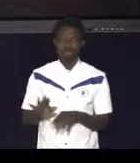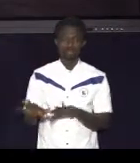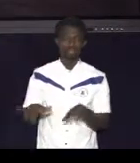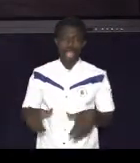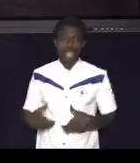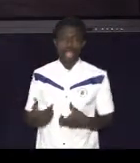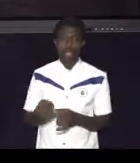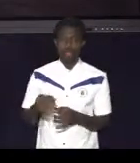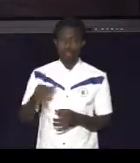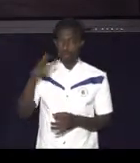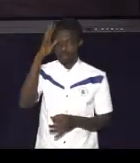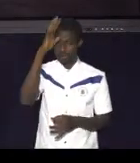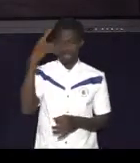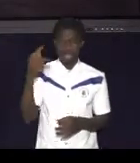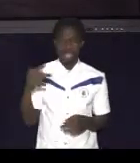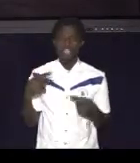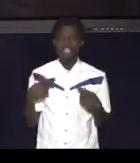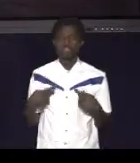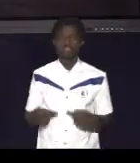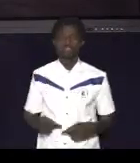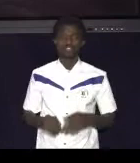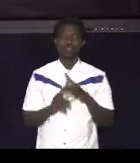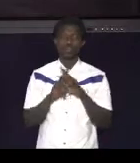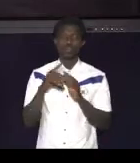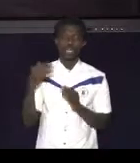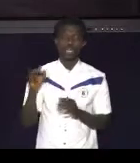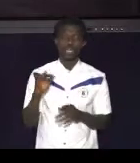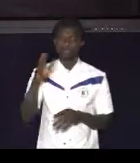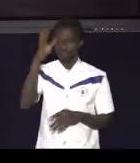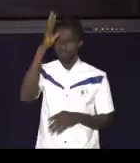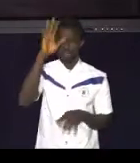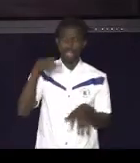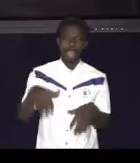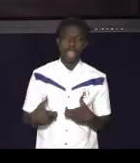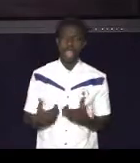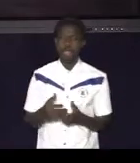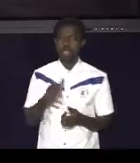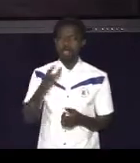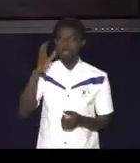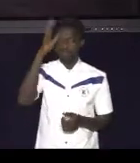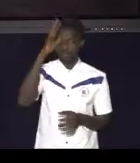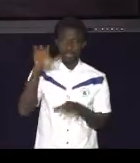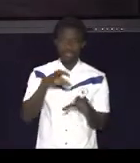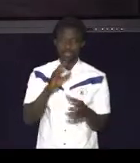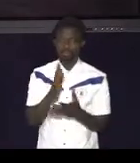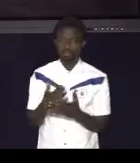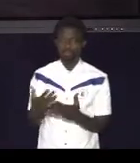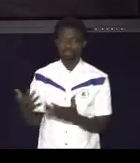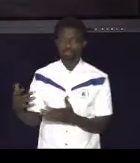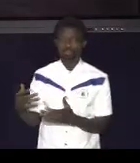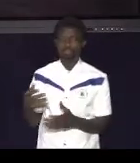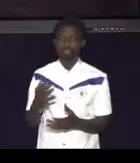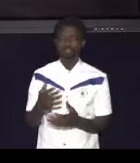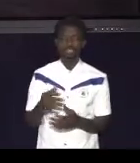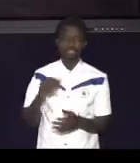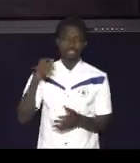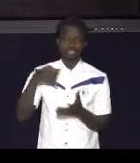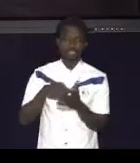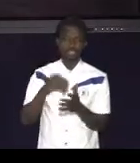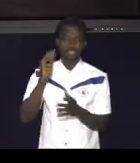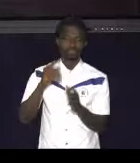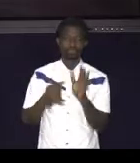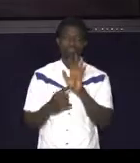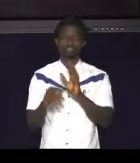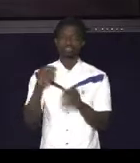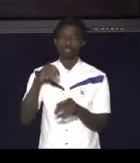Maybe how the father, the physical appearance of the father, or how the father does certain things, will also